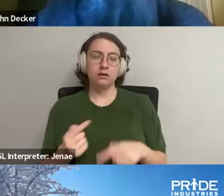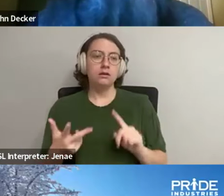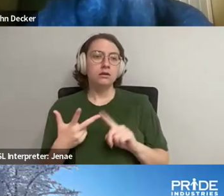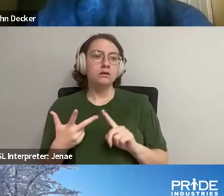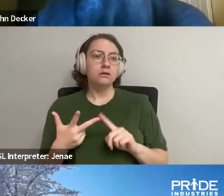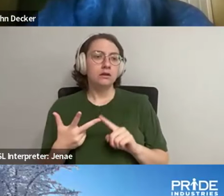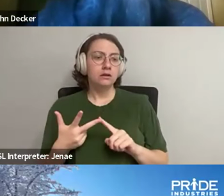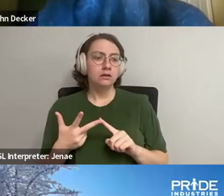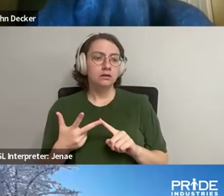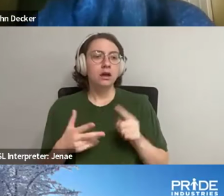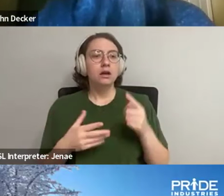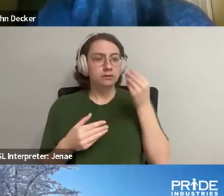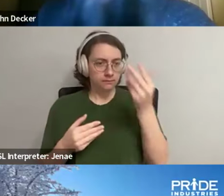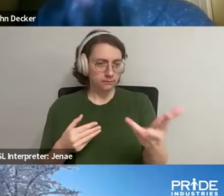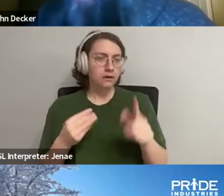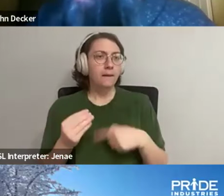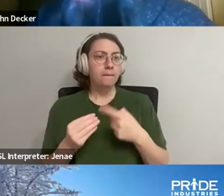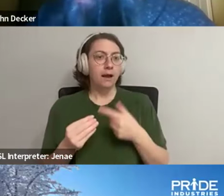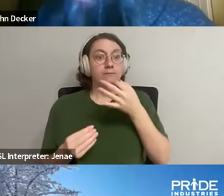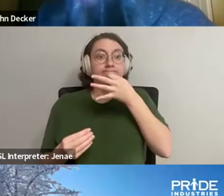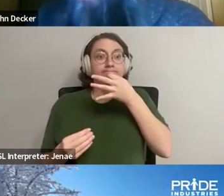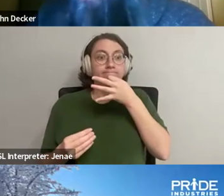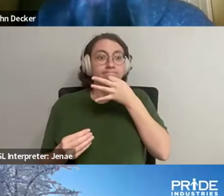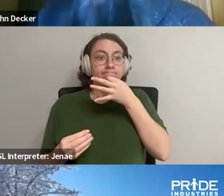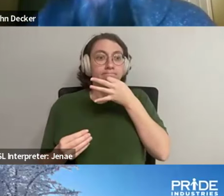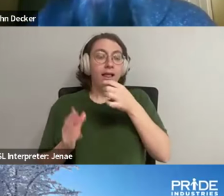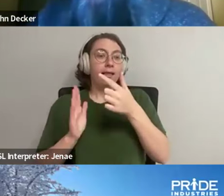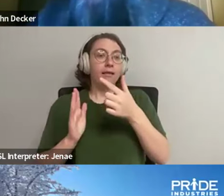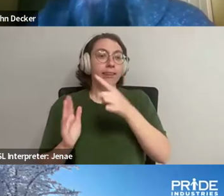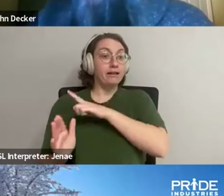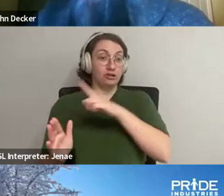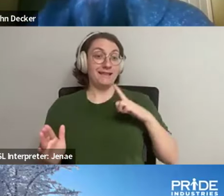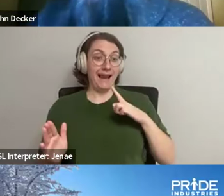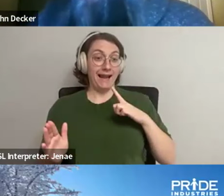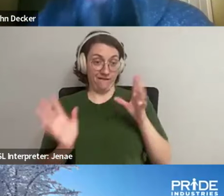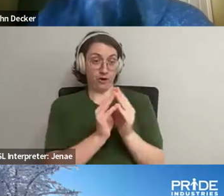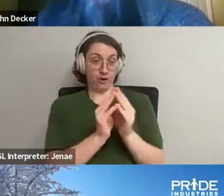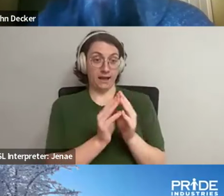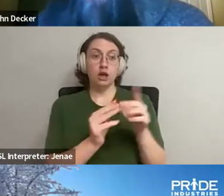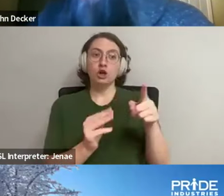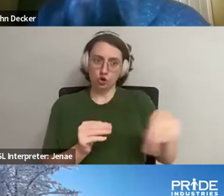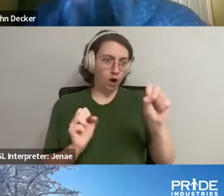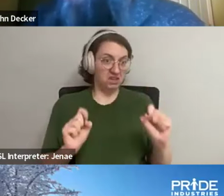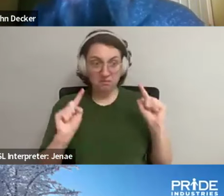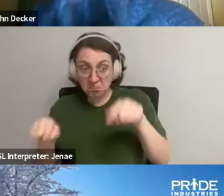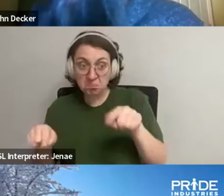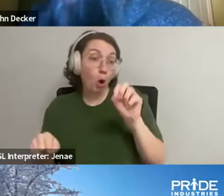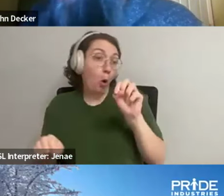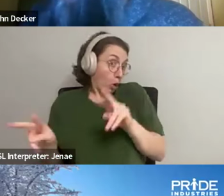to share about the upcoming legislative hearings that you will all be available to watch or attend if you'd